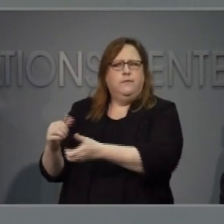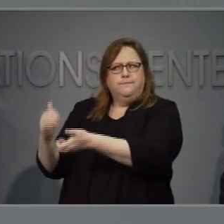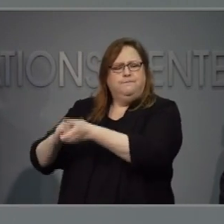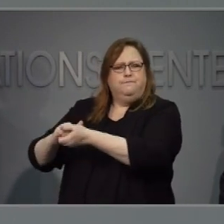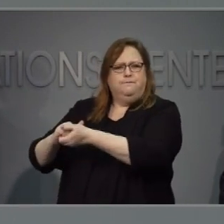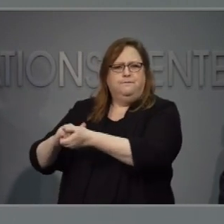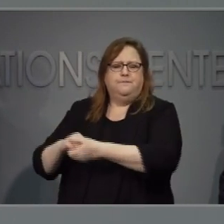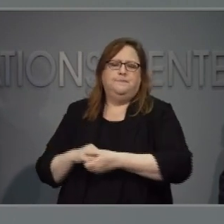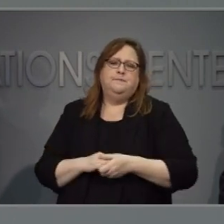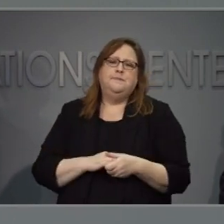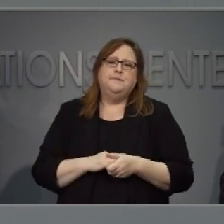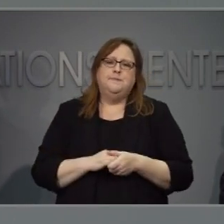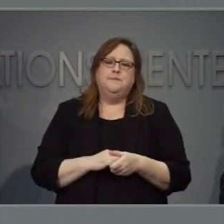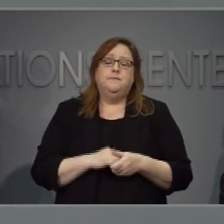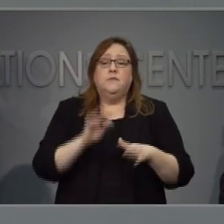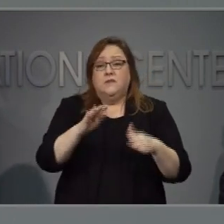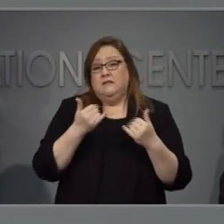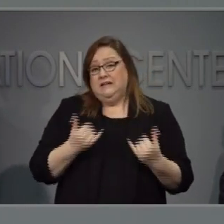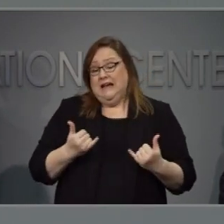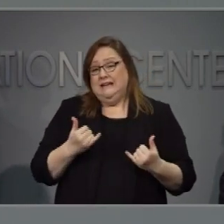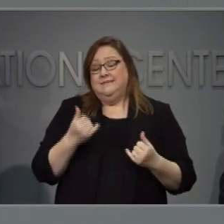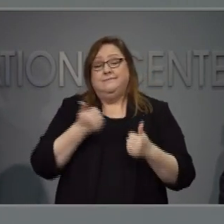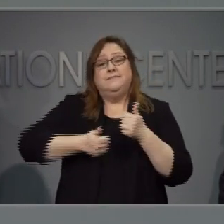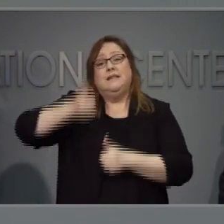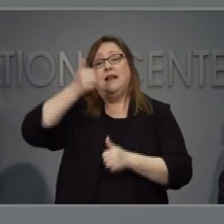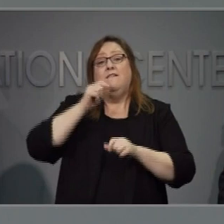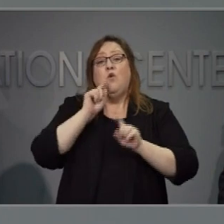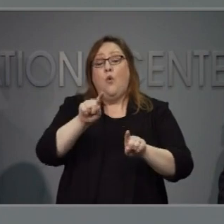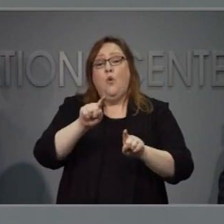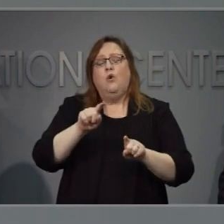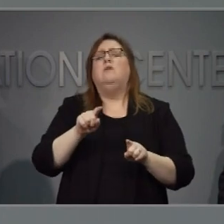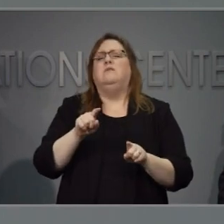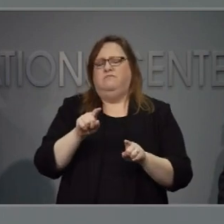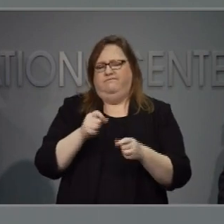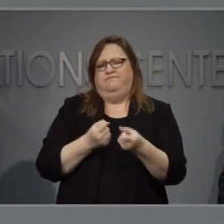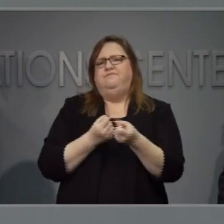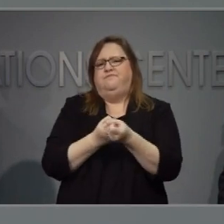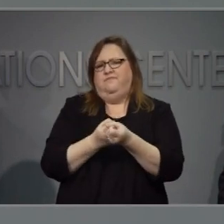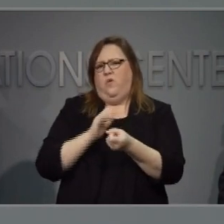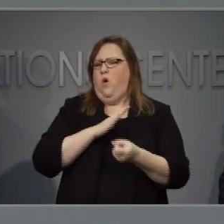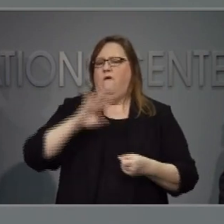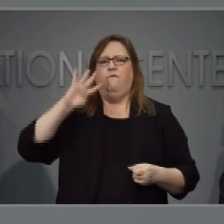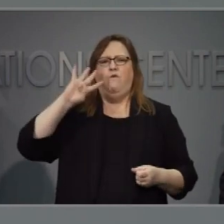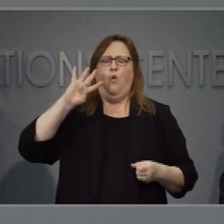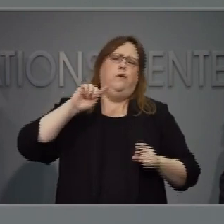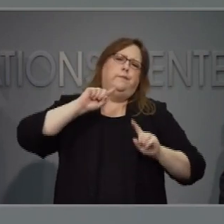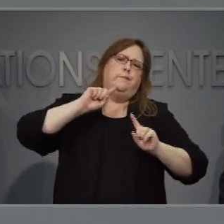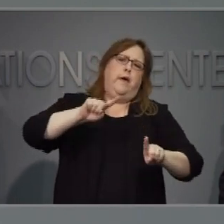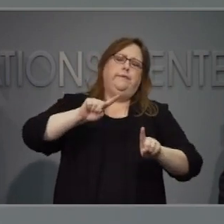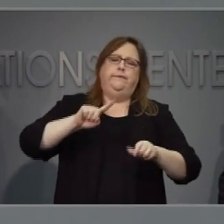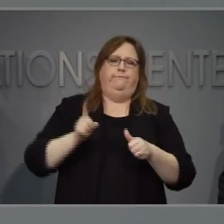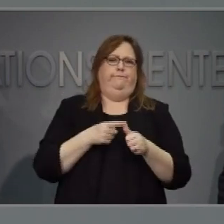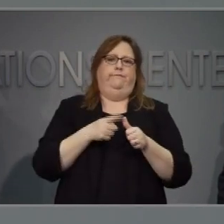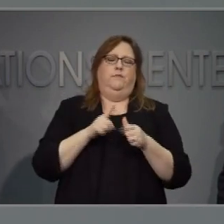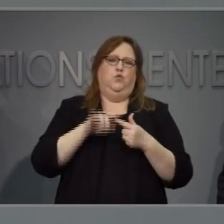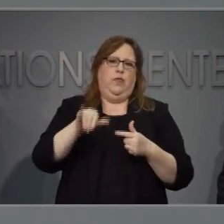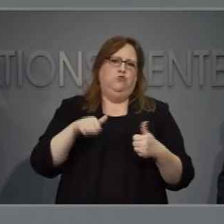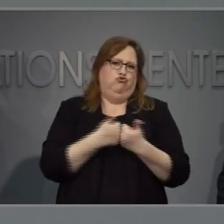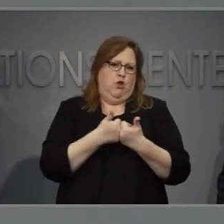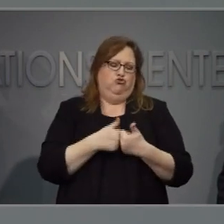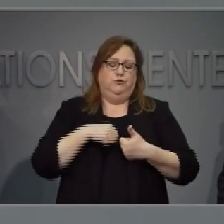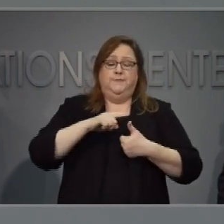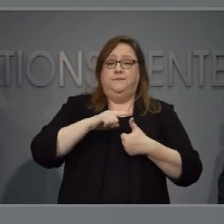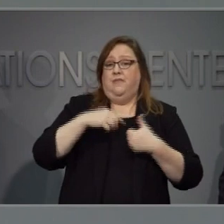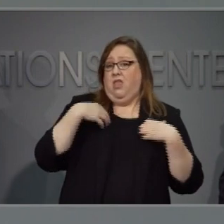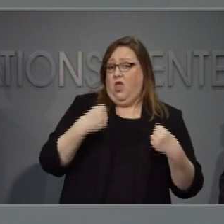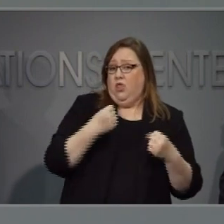Today's executive order reinforces our 4 initial responses to this challenge: the health and safety of our